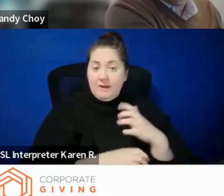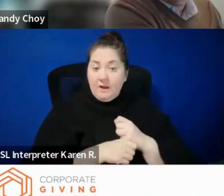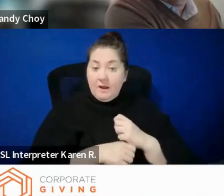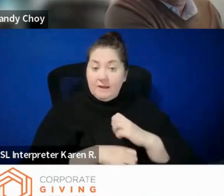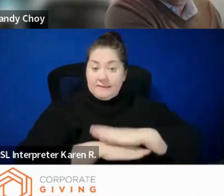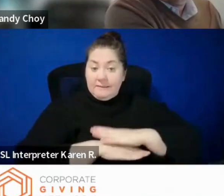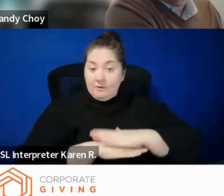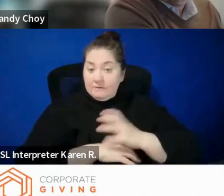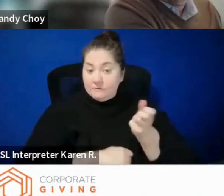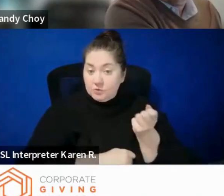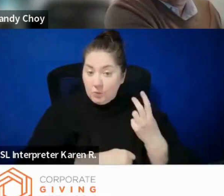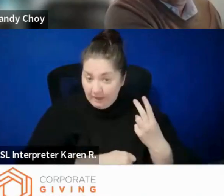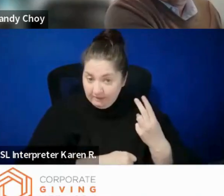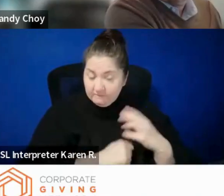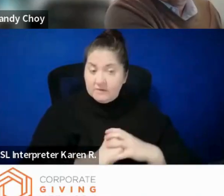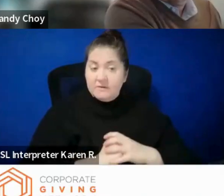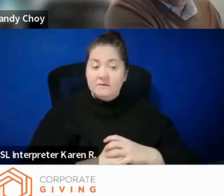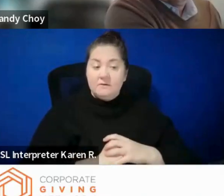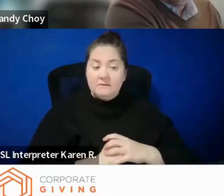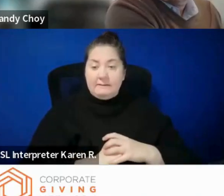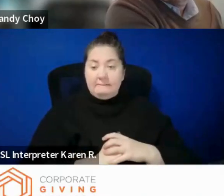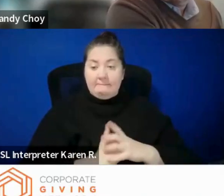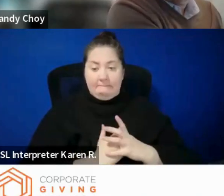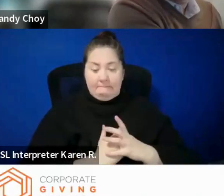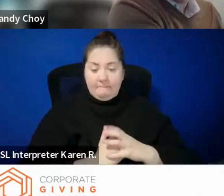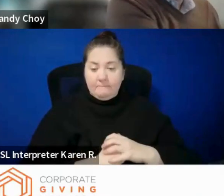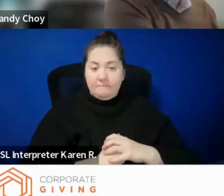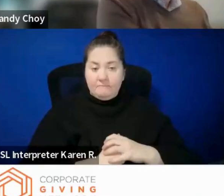of 12. And